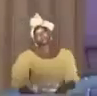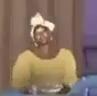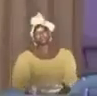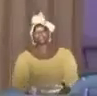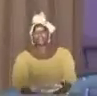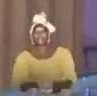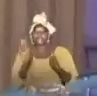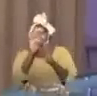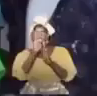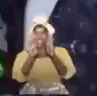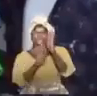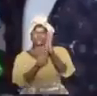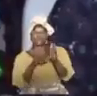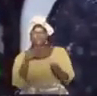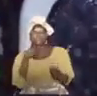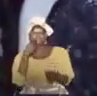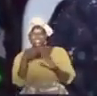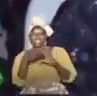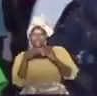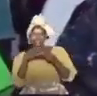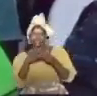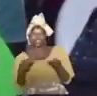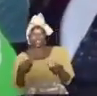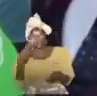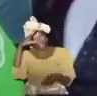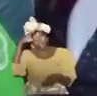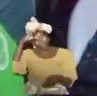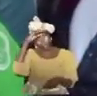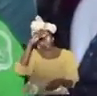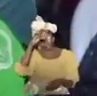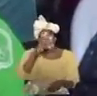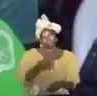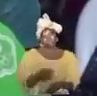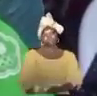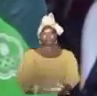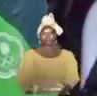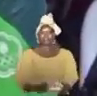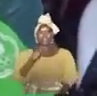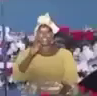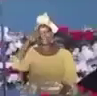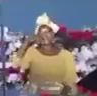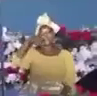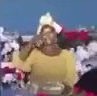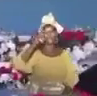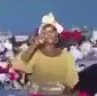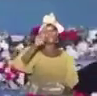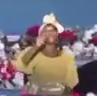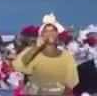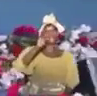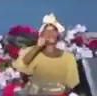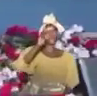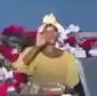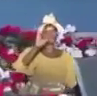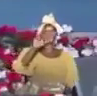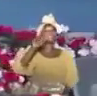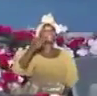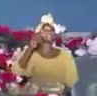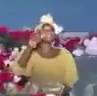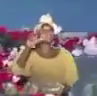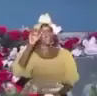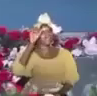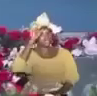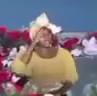The Bible tells us the story of a young boy called the prodigal son. That boy had his share of the inheritance and went to